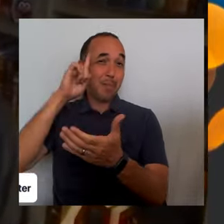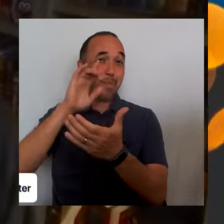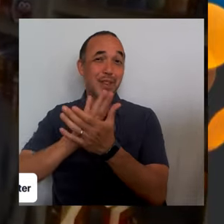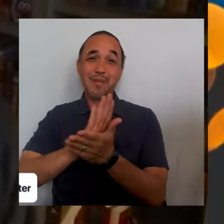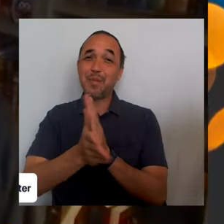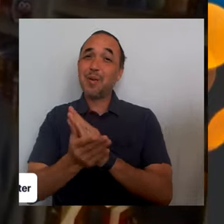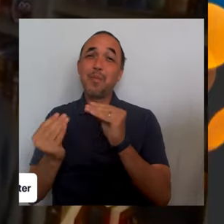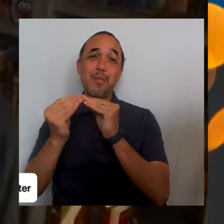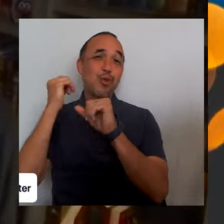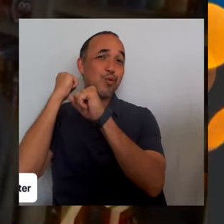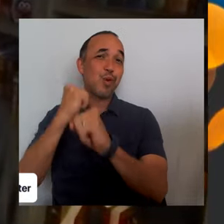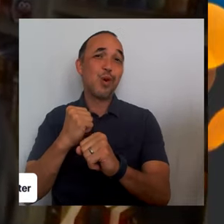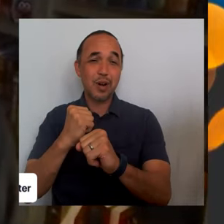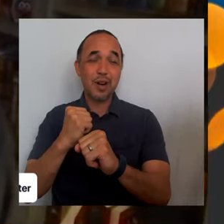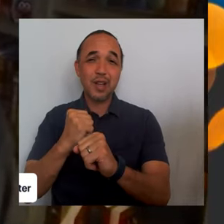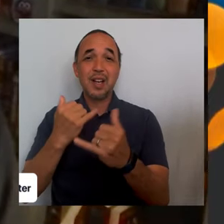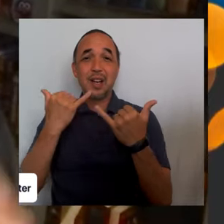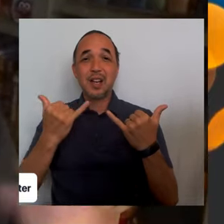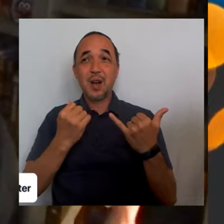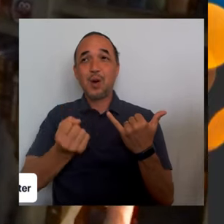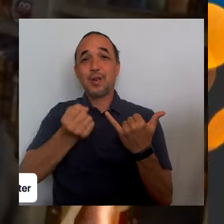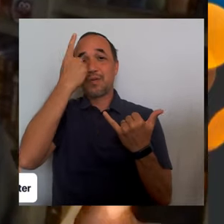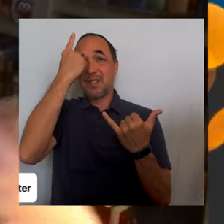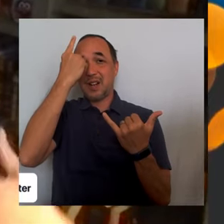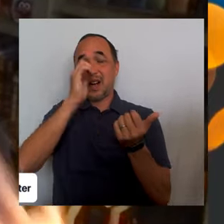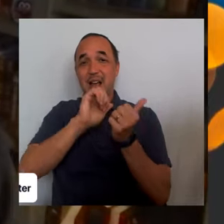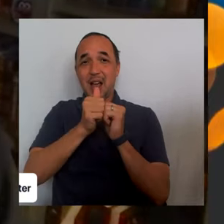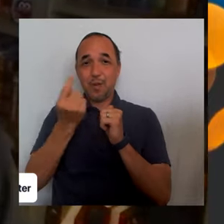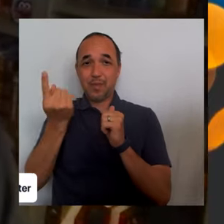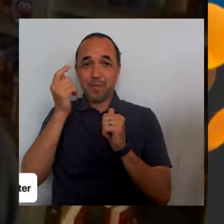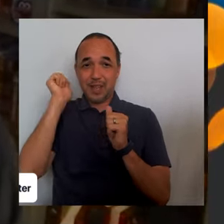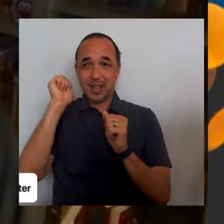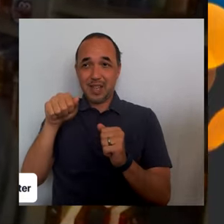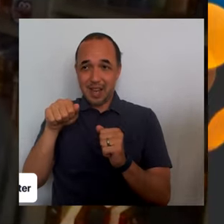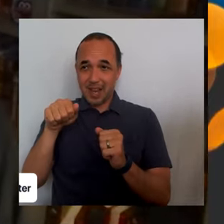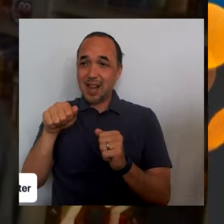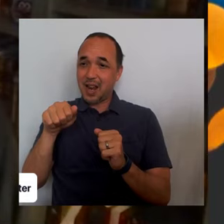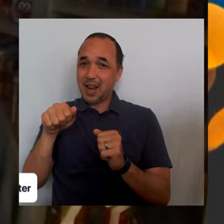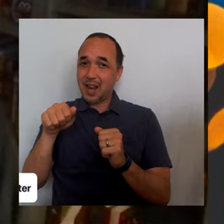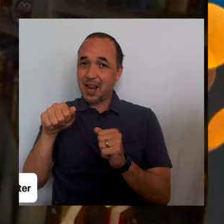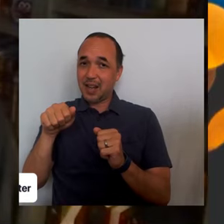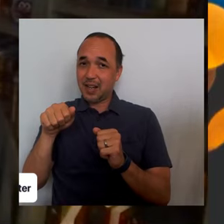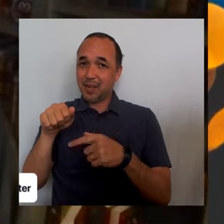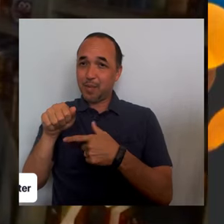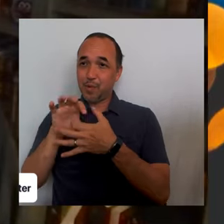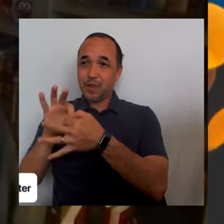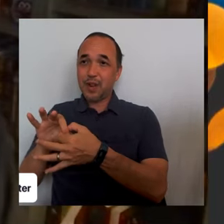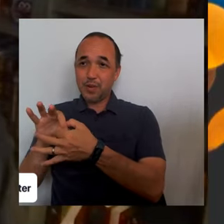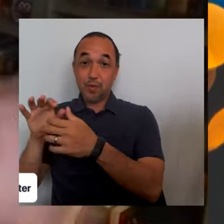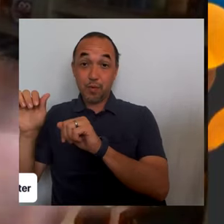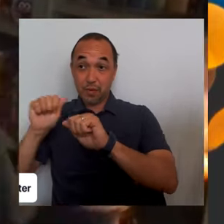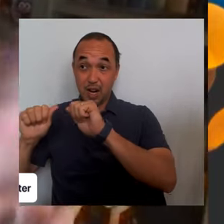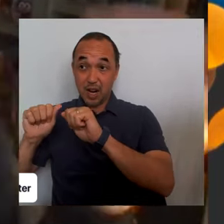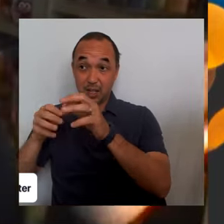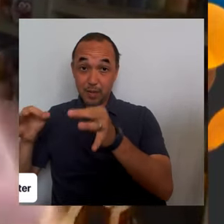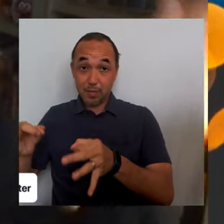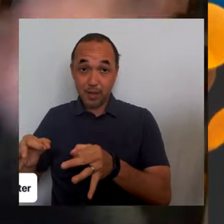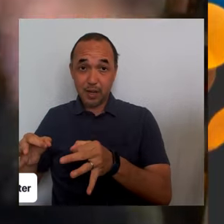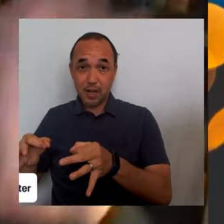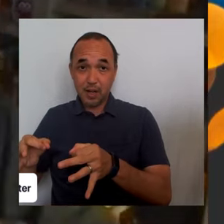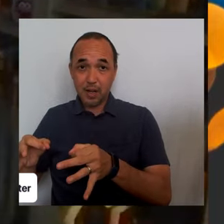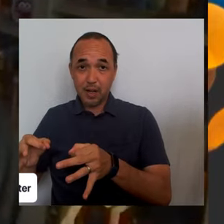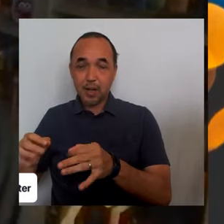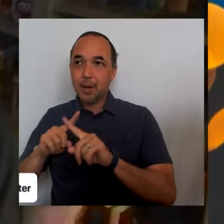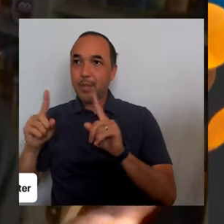our environment and make sense in science, where maybe if I didn't know, I would go, well, science would say no to this in